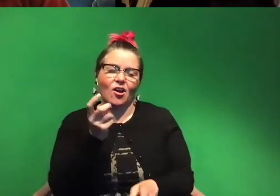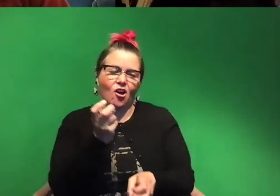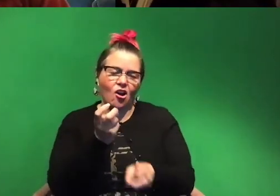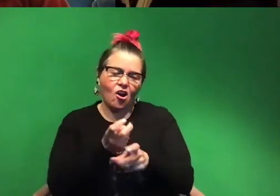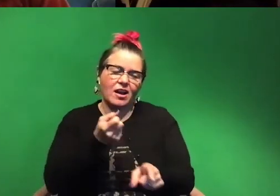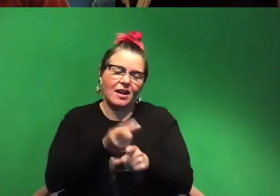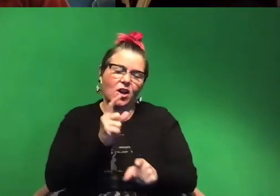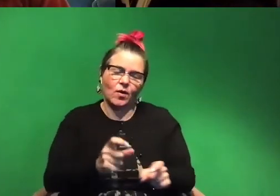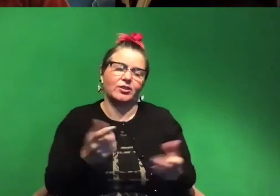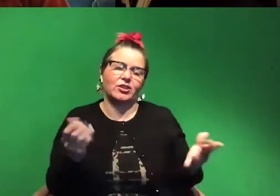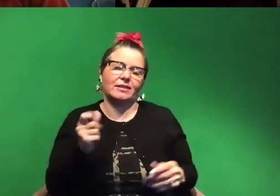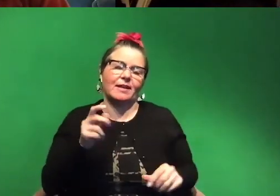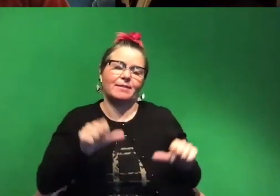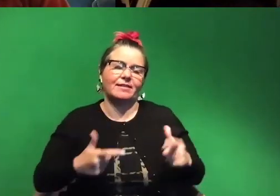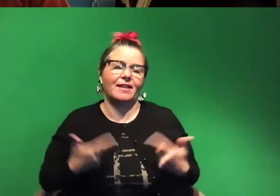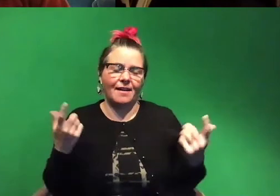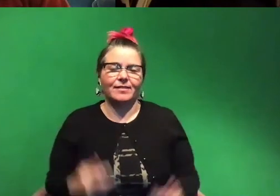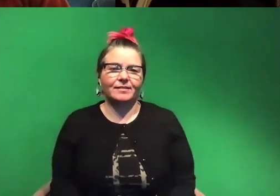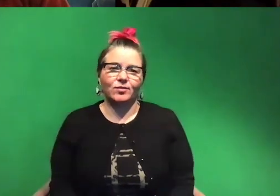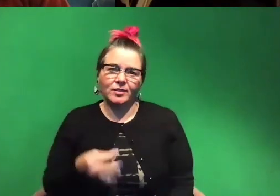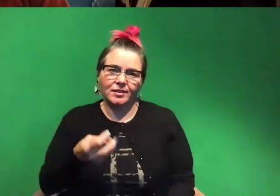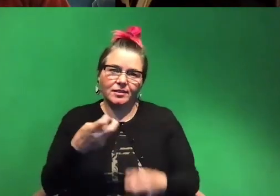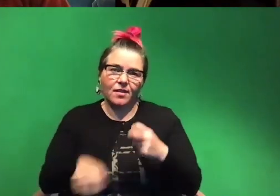Live. Yeah, I mean, maybe just